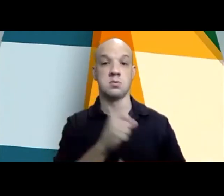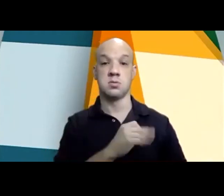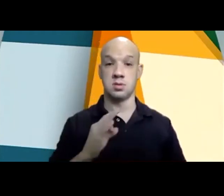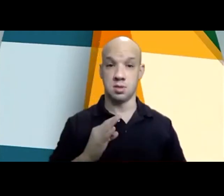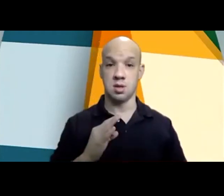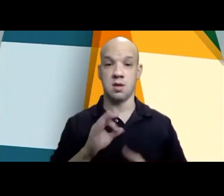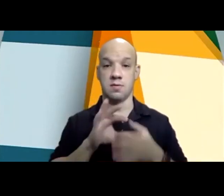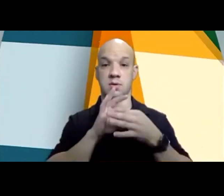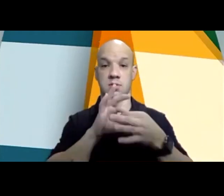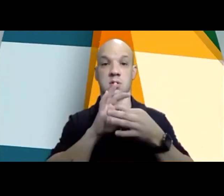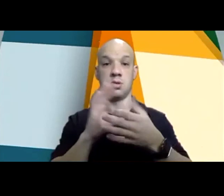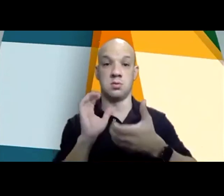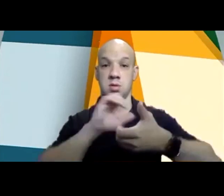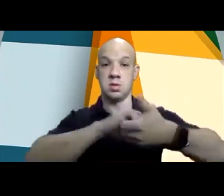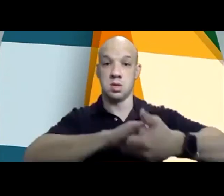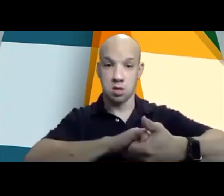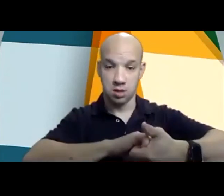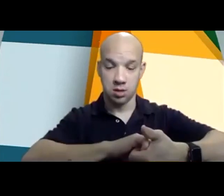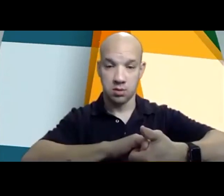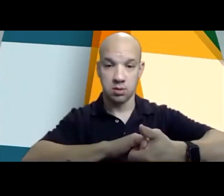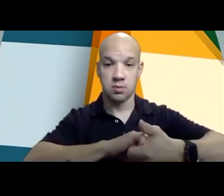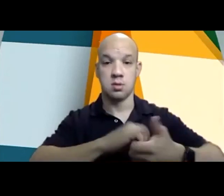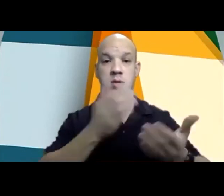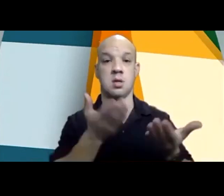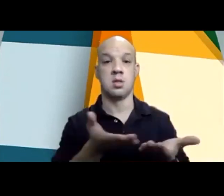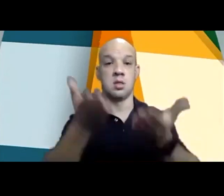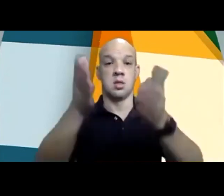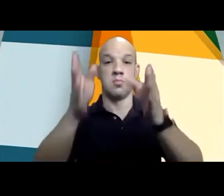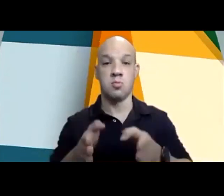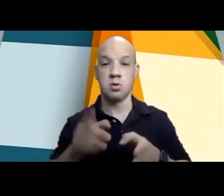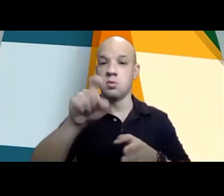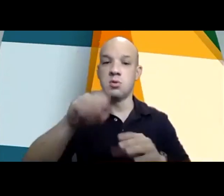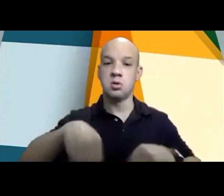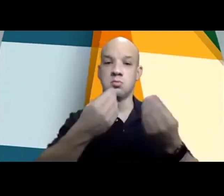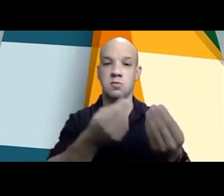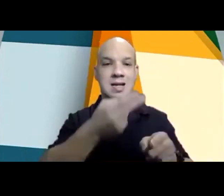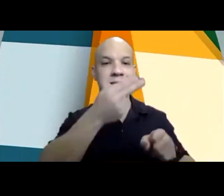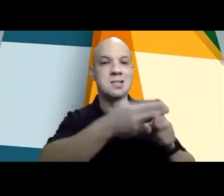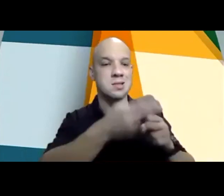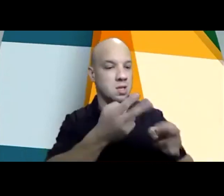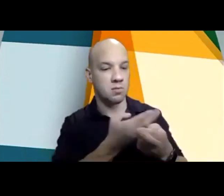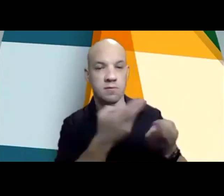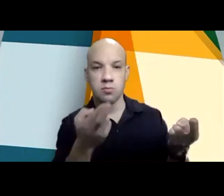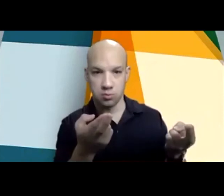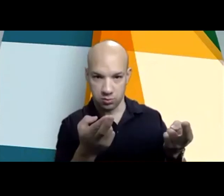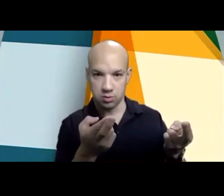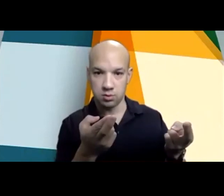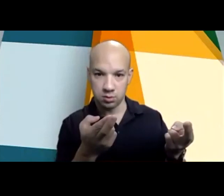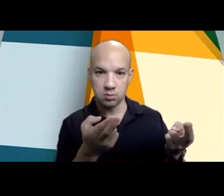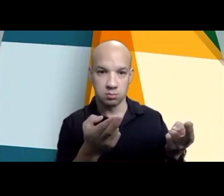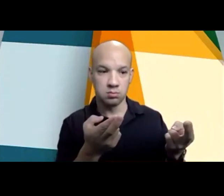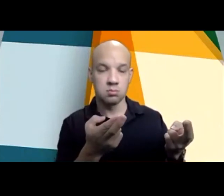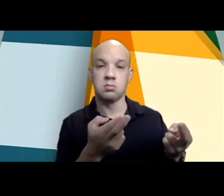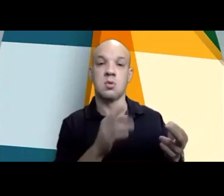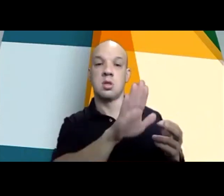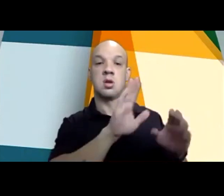to the engagement, the proposer must provide the name of the resource to be assigned, their